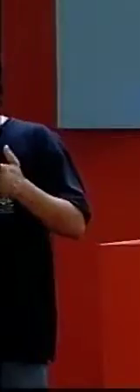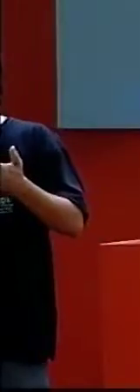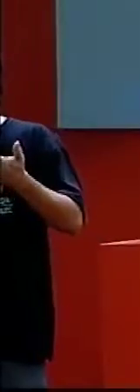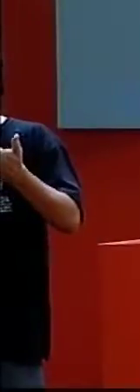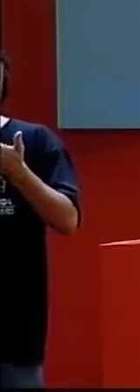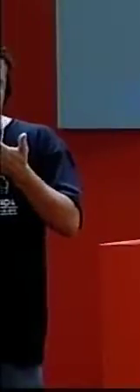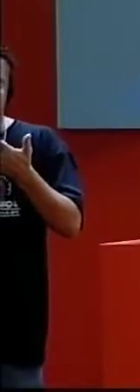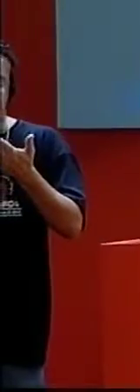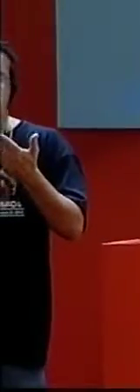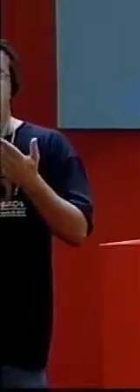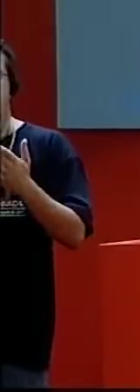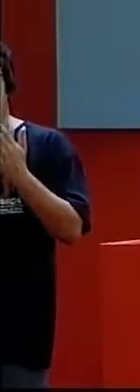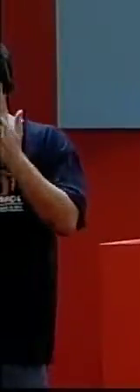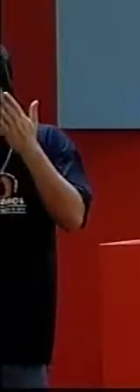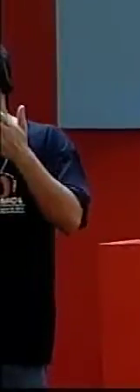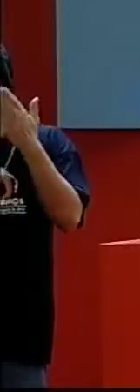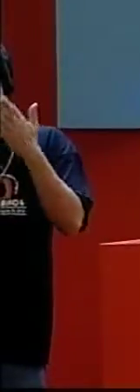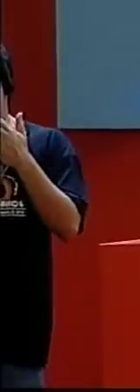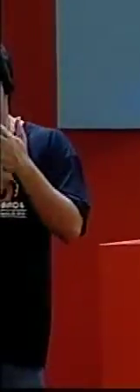being